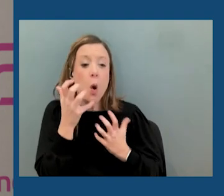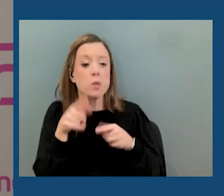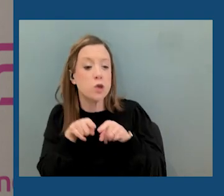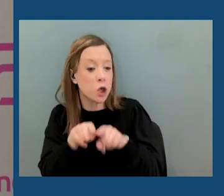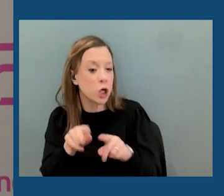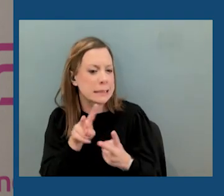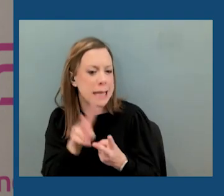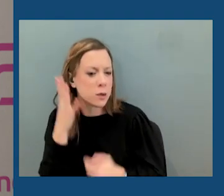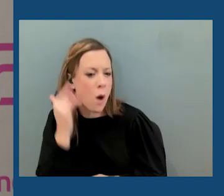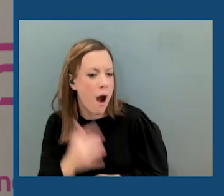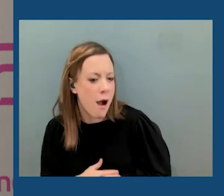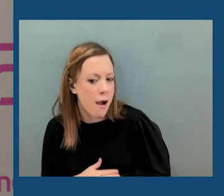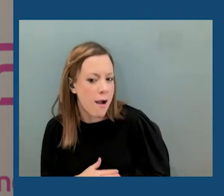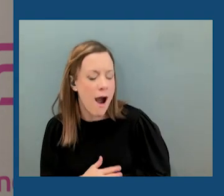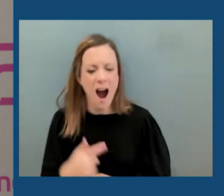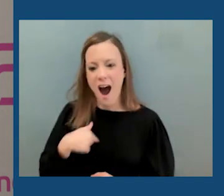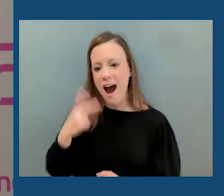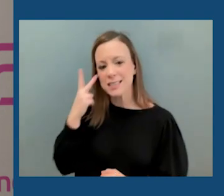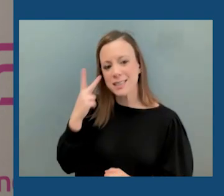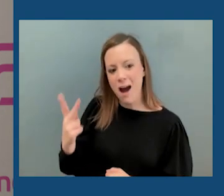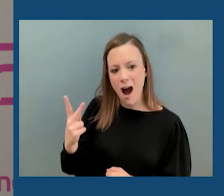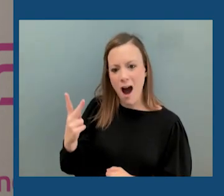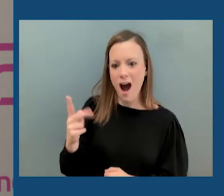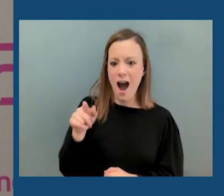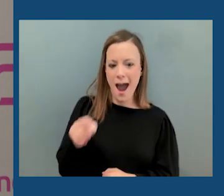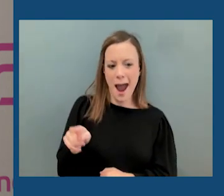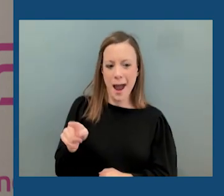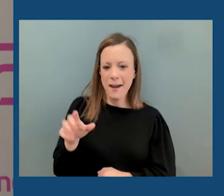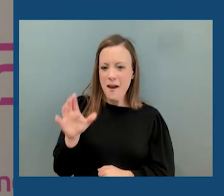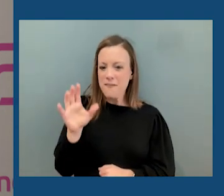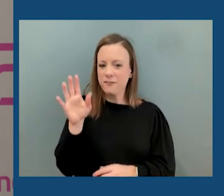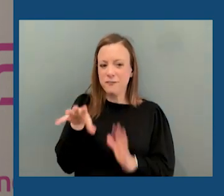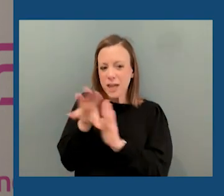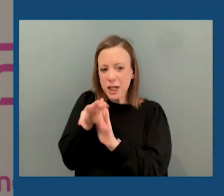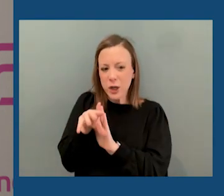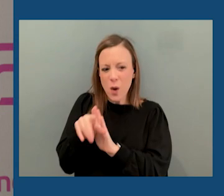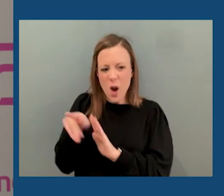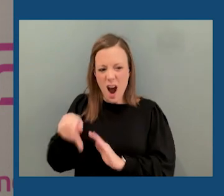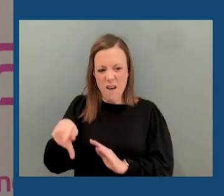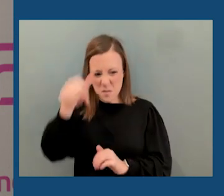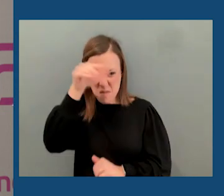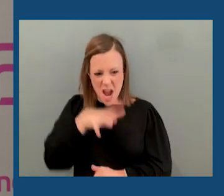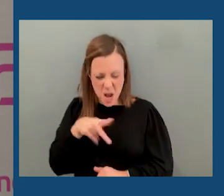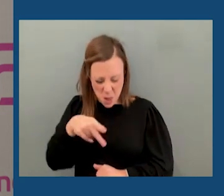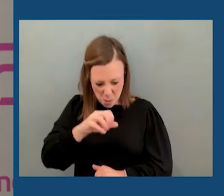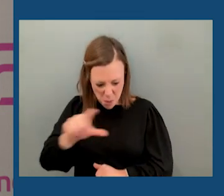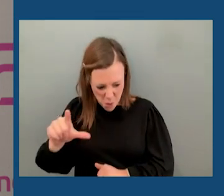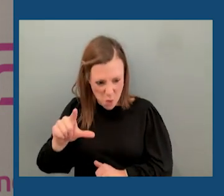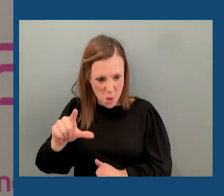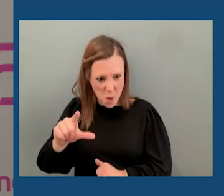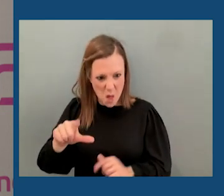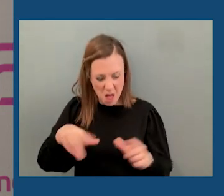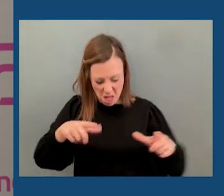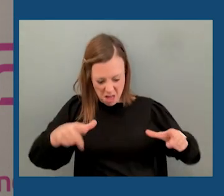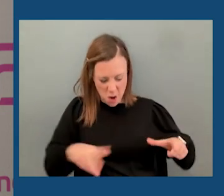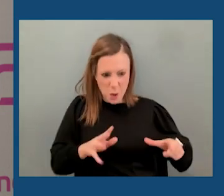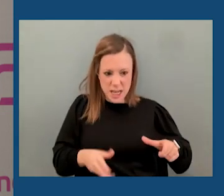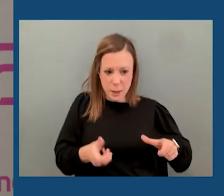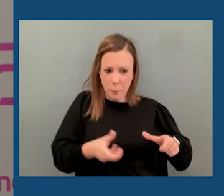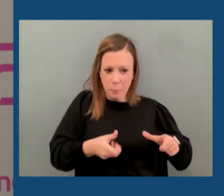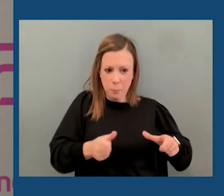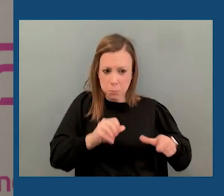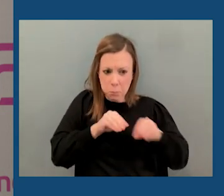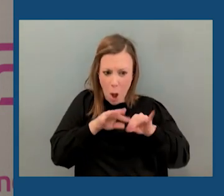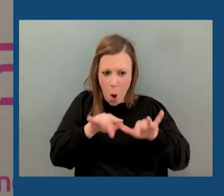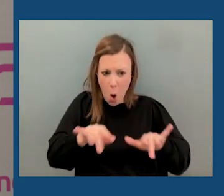I saw an animated video of a guy in a pool with some girls, but he ejaculated in the pool and the sperm traveled to the water and got the girls pregnant. Is